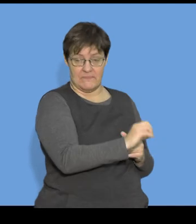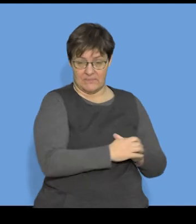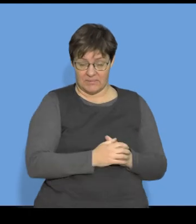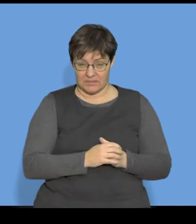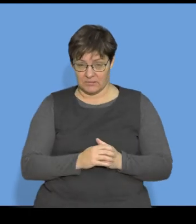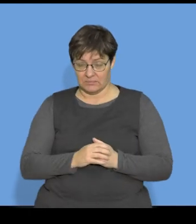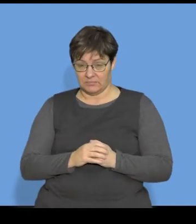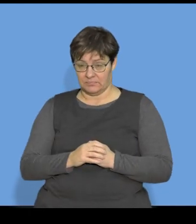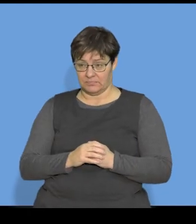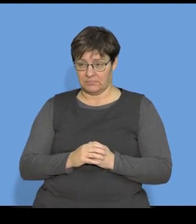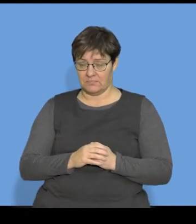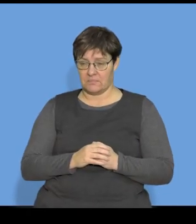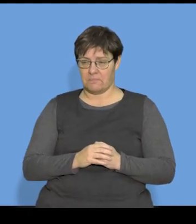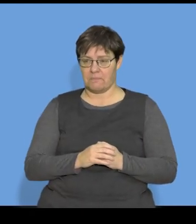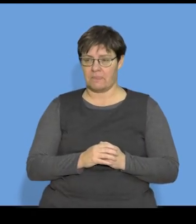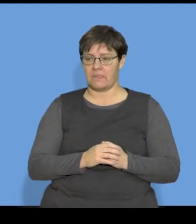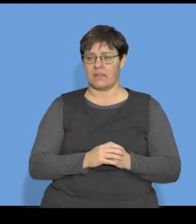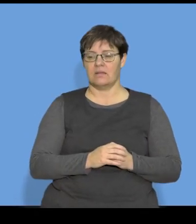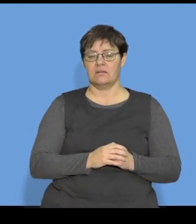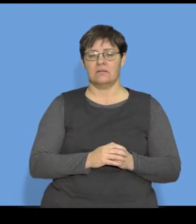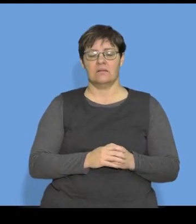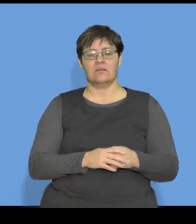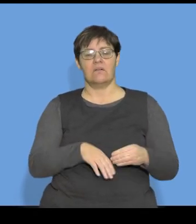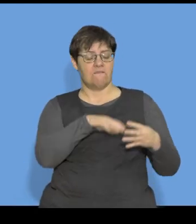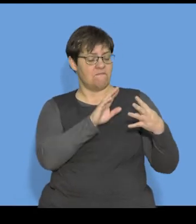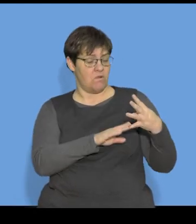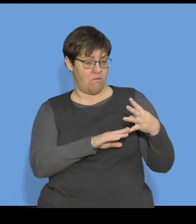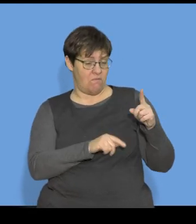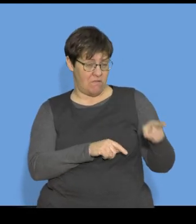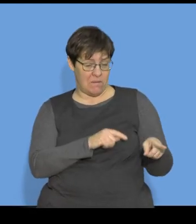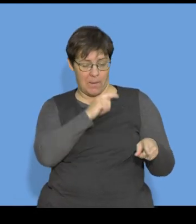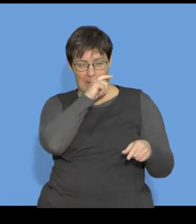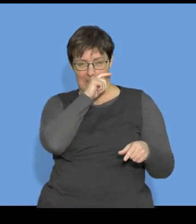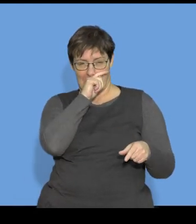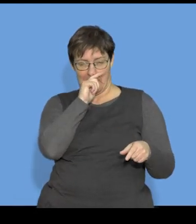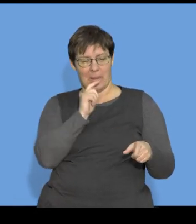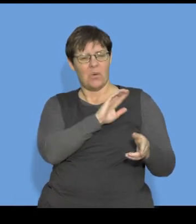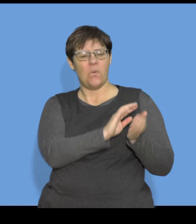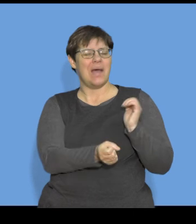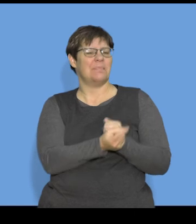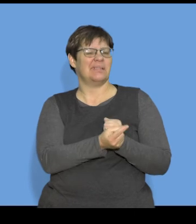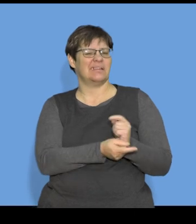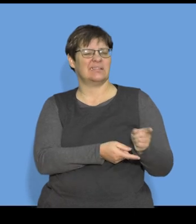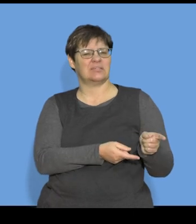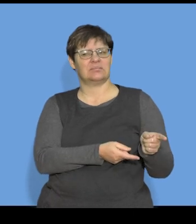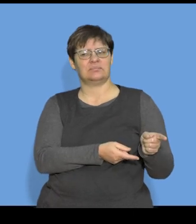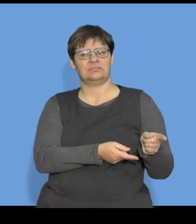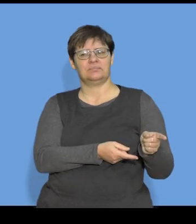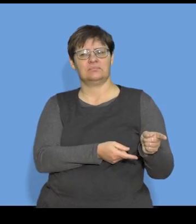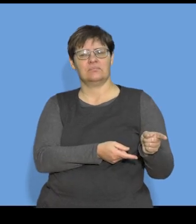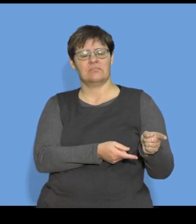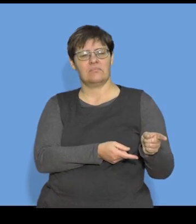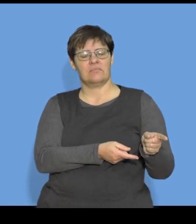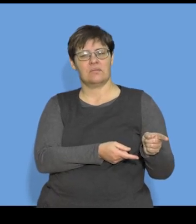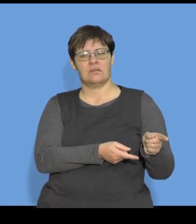is showing you that you are in danger. Then sympathetic again. What will happen if we're looking